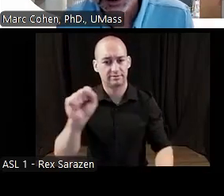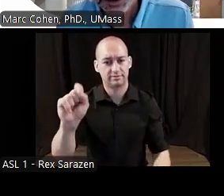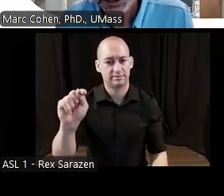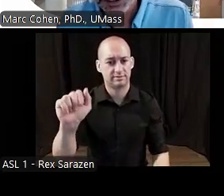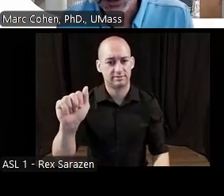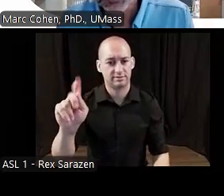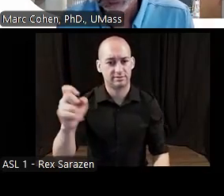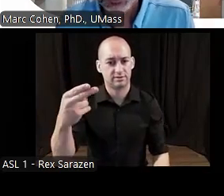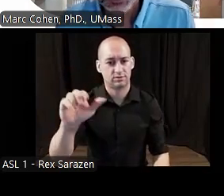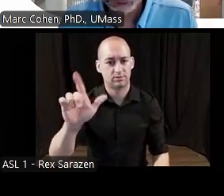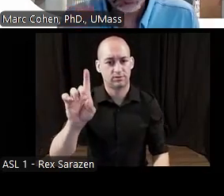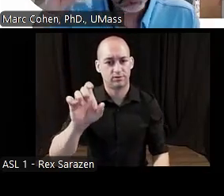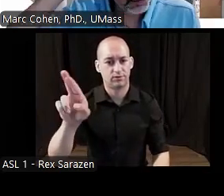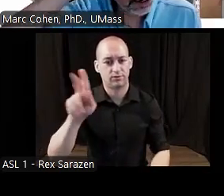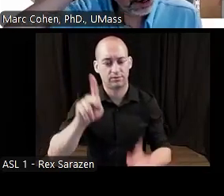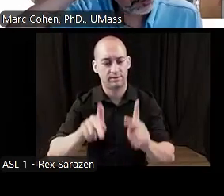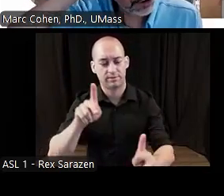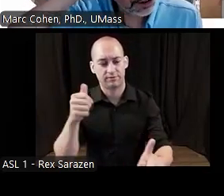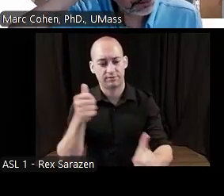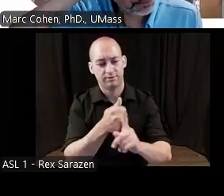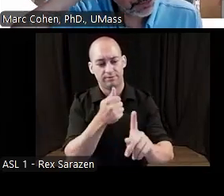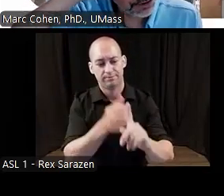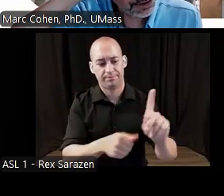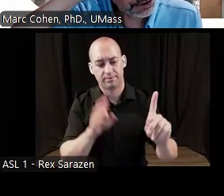project. And here we have,